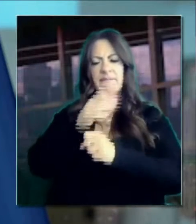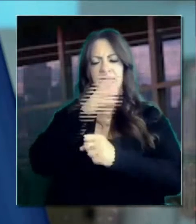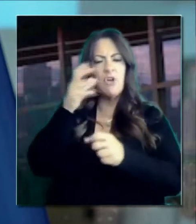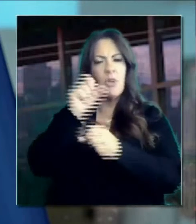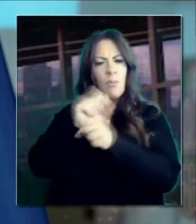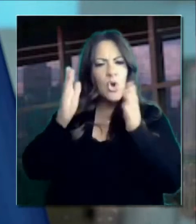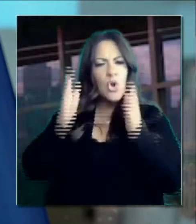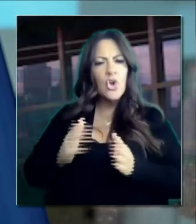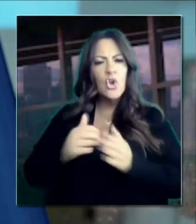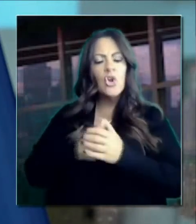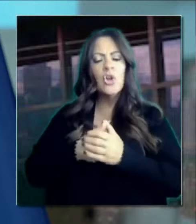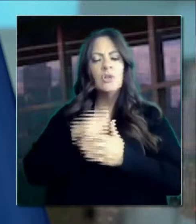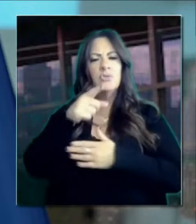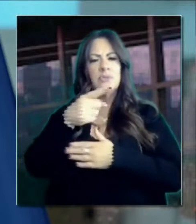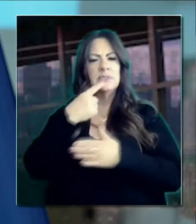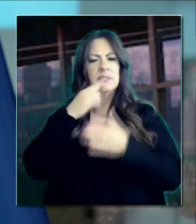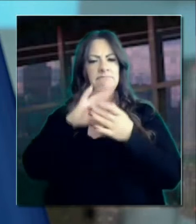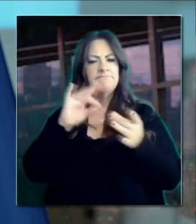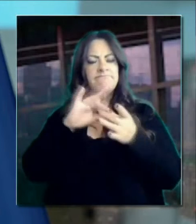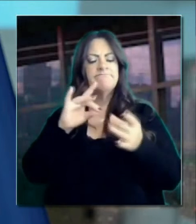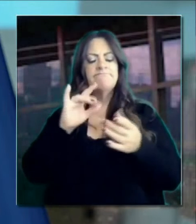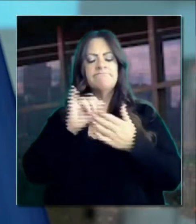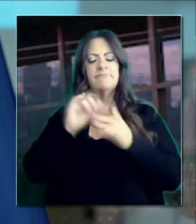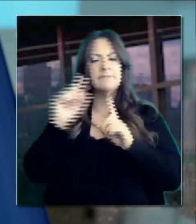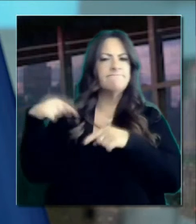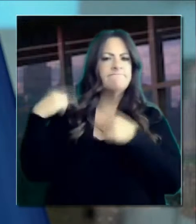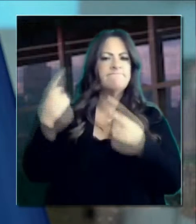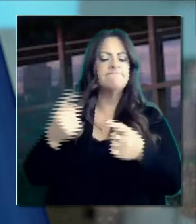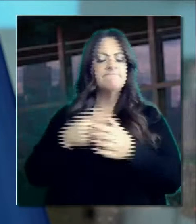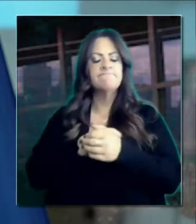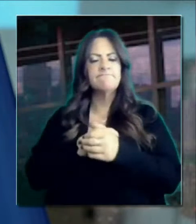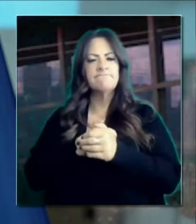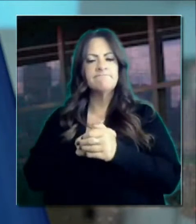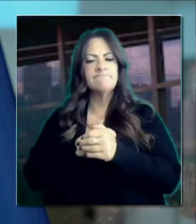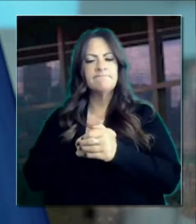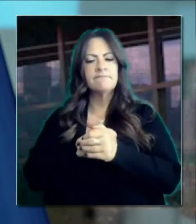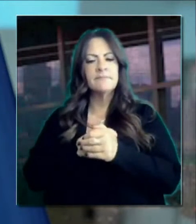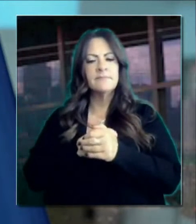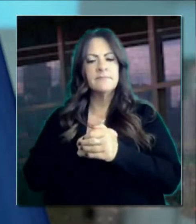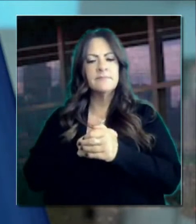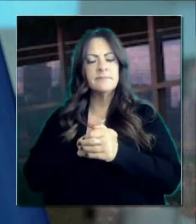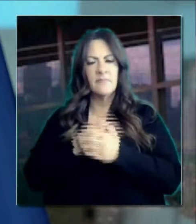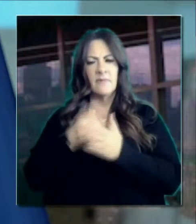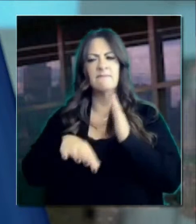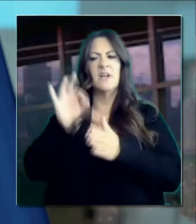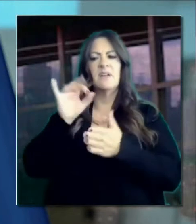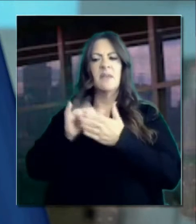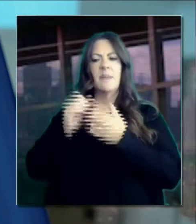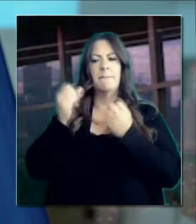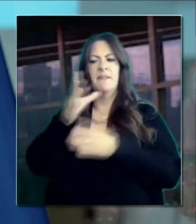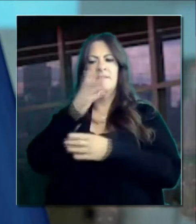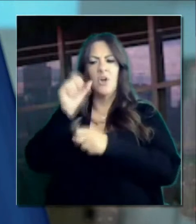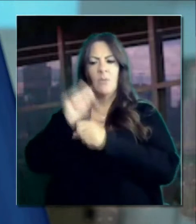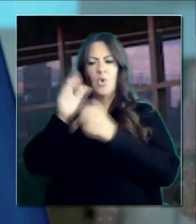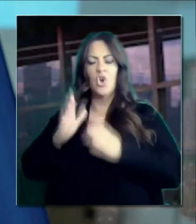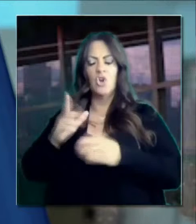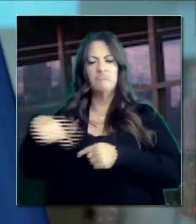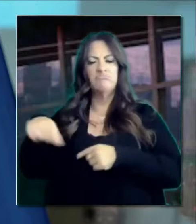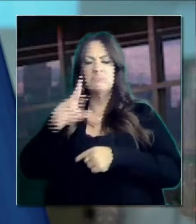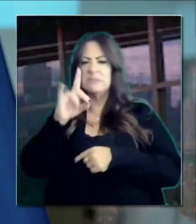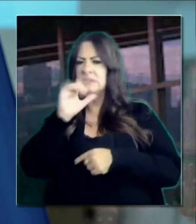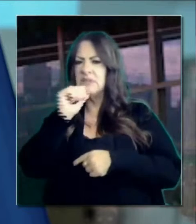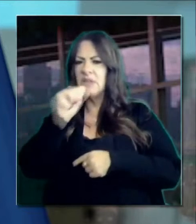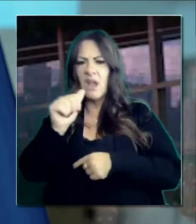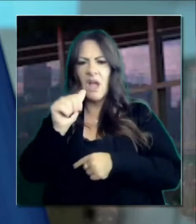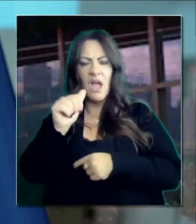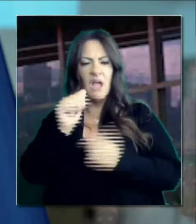harvest a few times this month during your budget announcement. But as we've reported, not many farm workers have taken advantage of the rooms